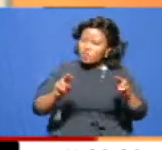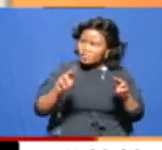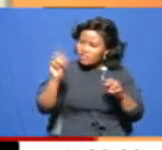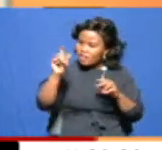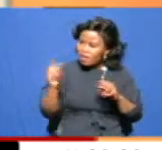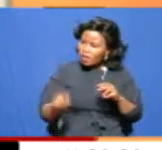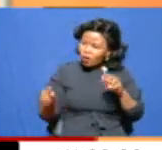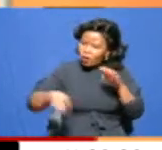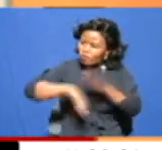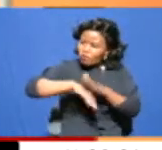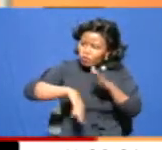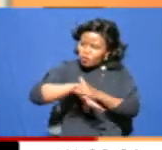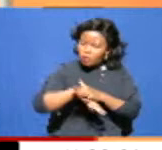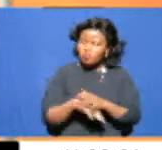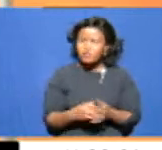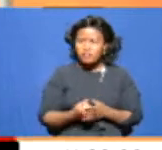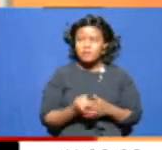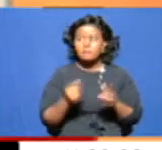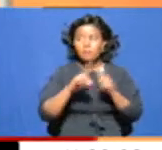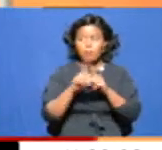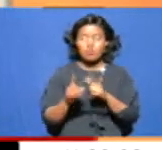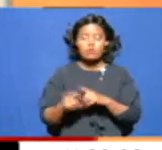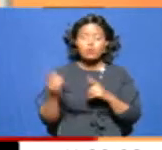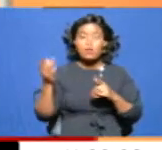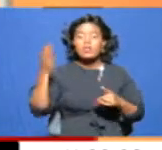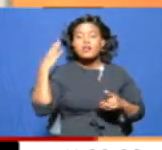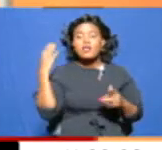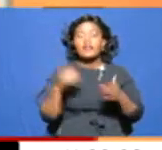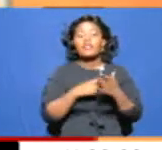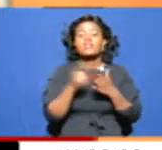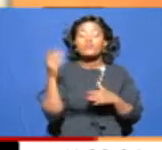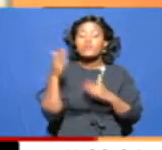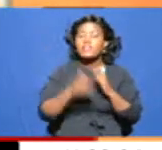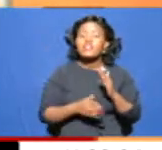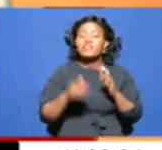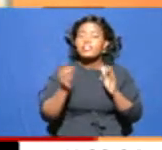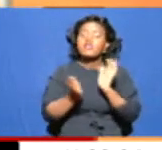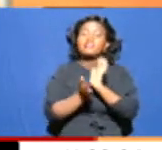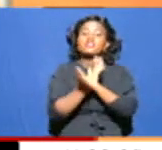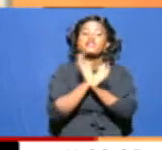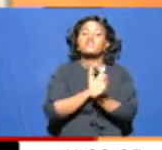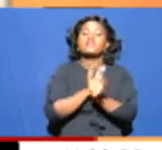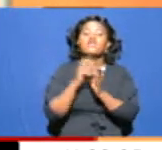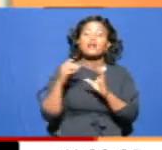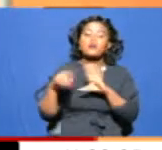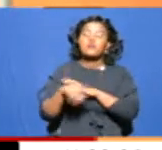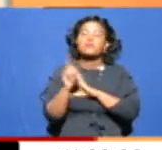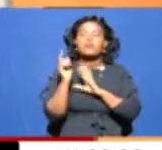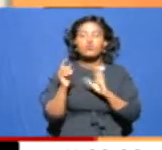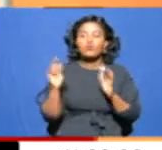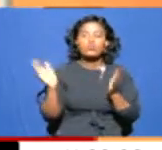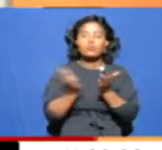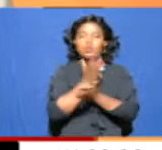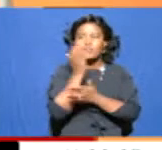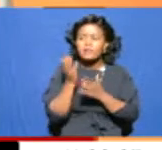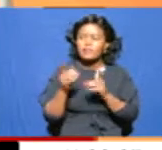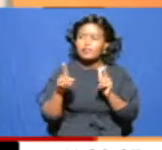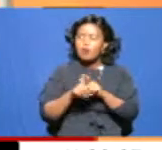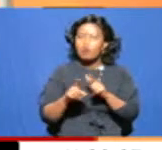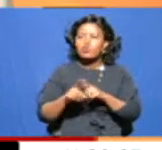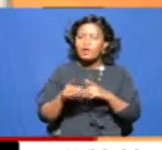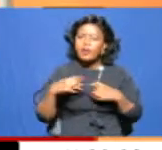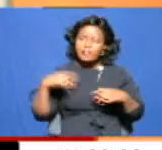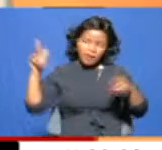remember, first of all, this last weekend when the stadium ban was lifted, there was a game, was it Kakamega Homeboys versus